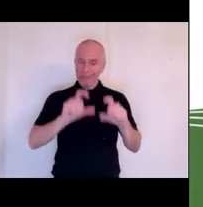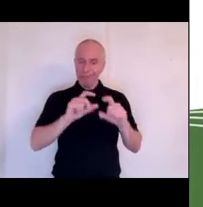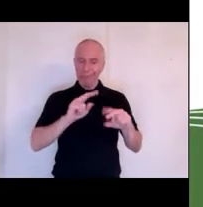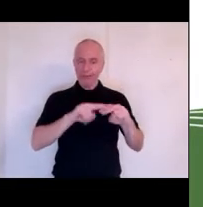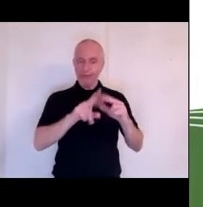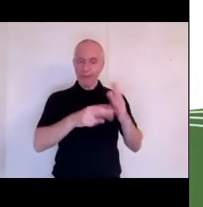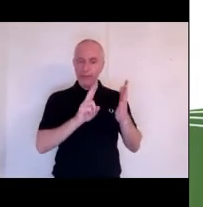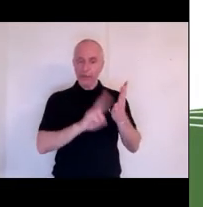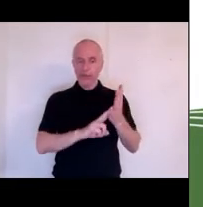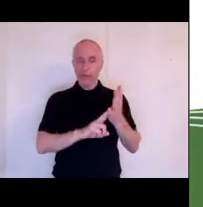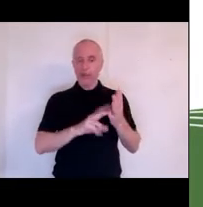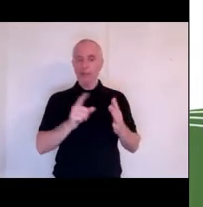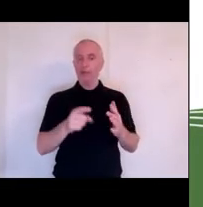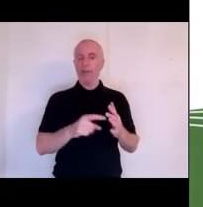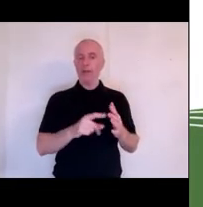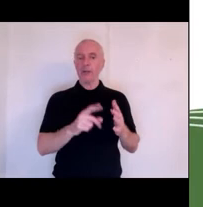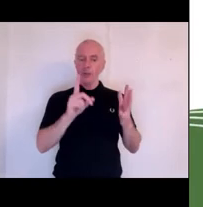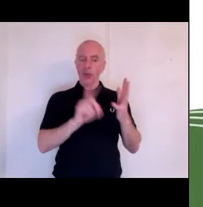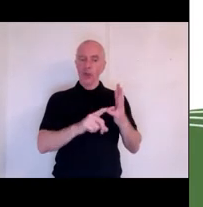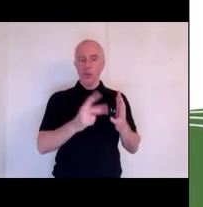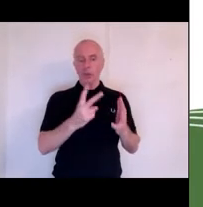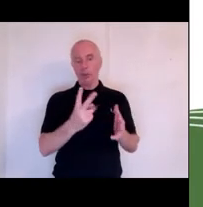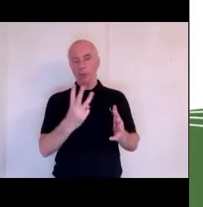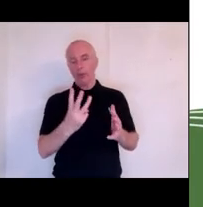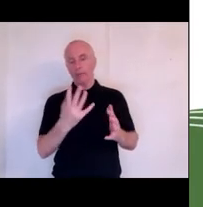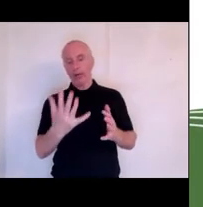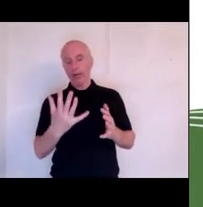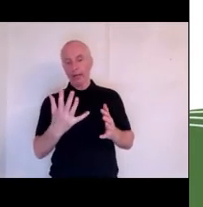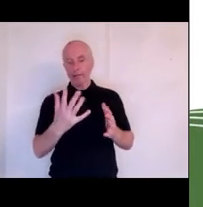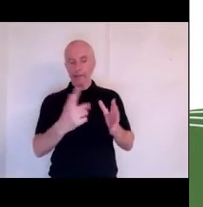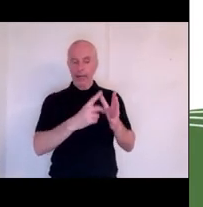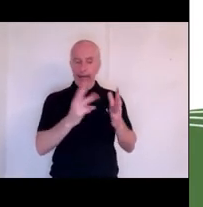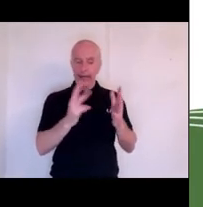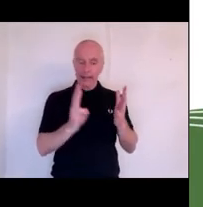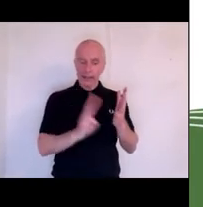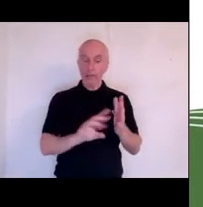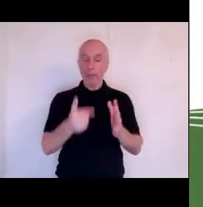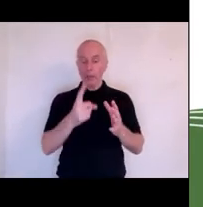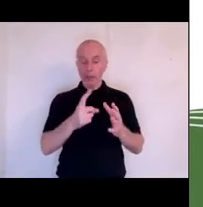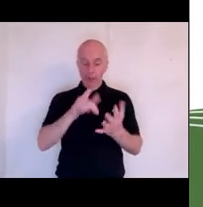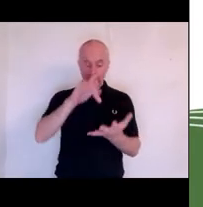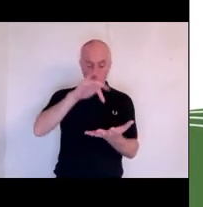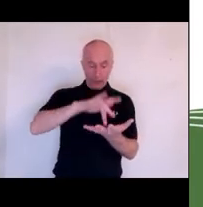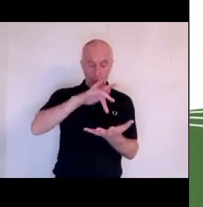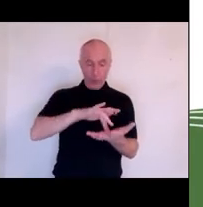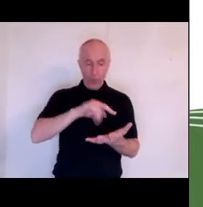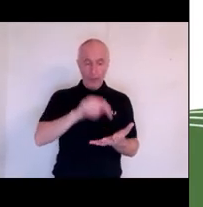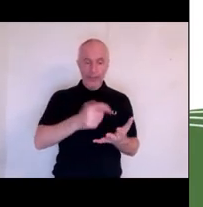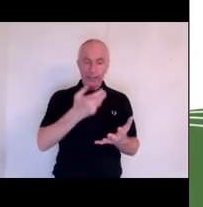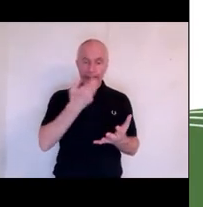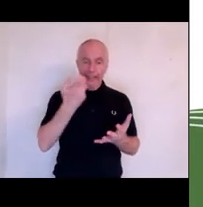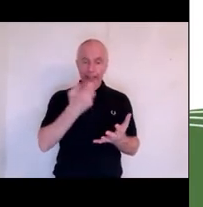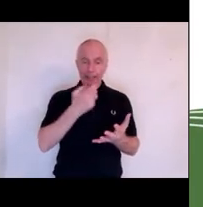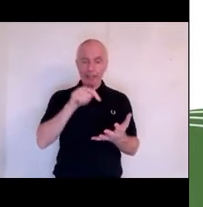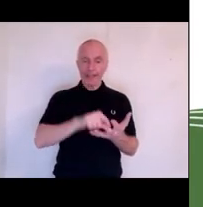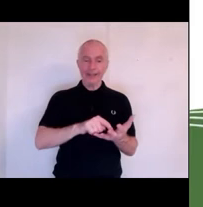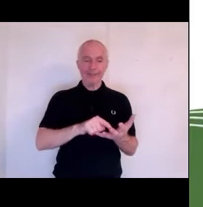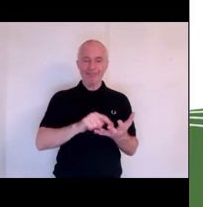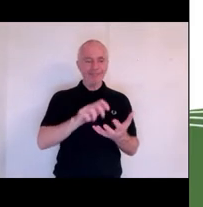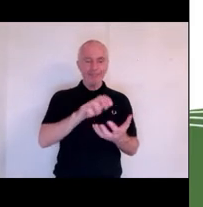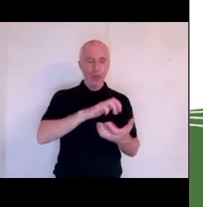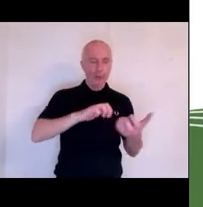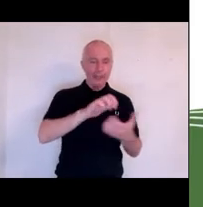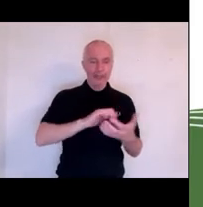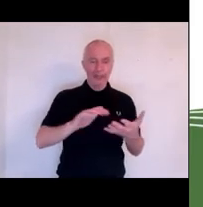atoms. But the heat generation in the core is more complicated because it isn't simply those atoms